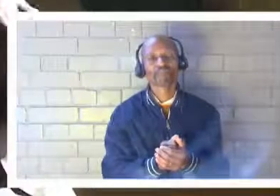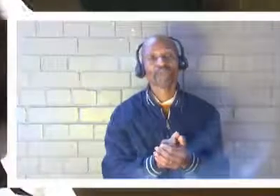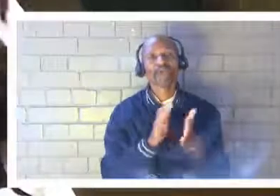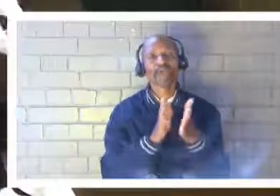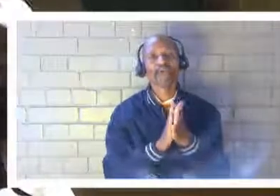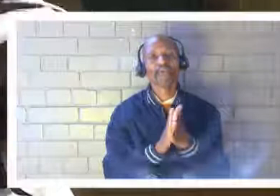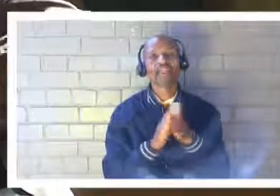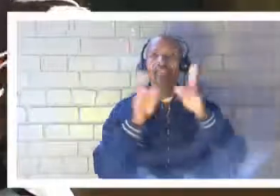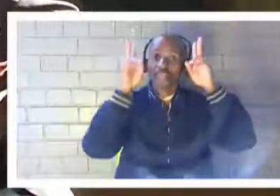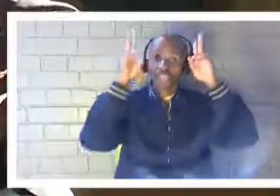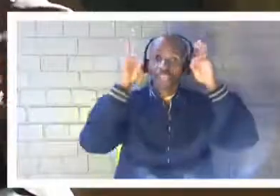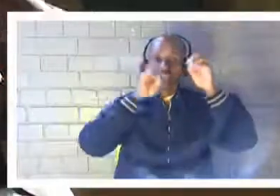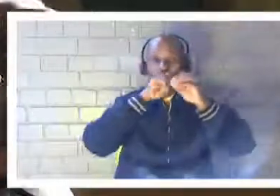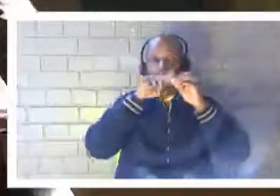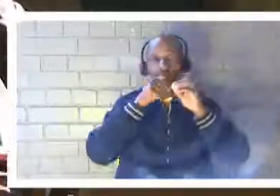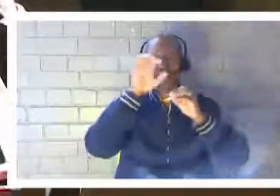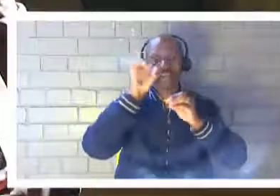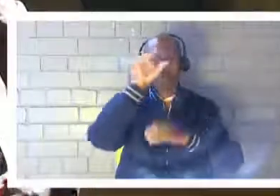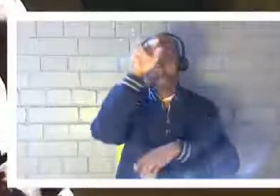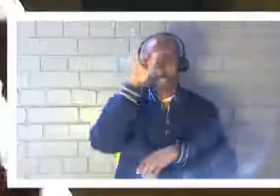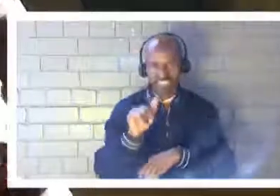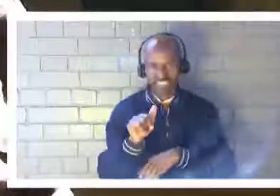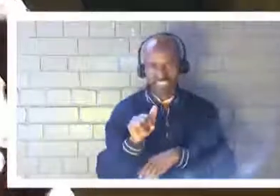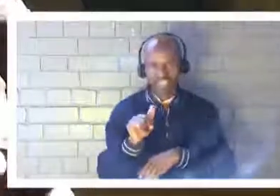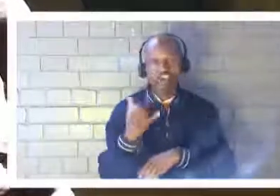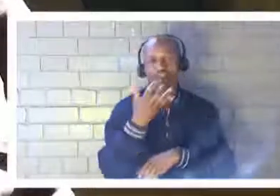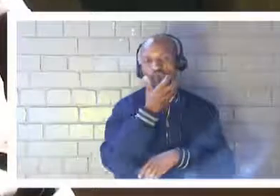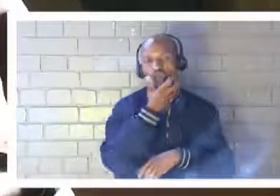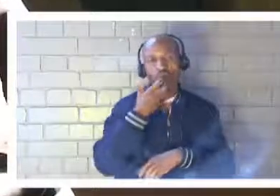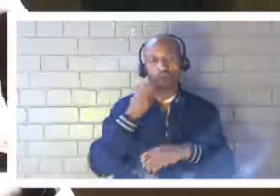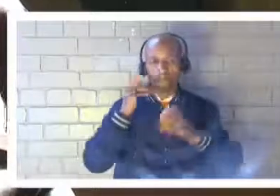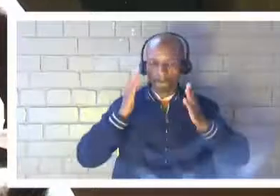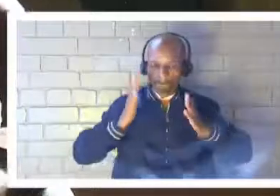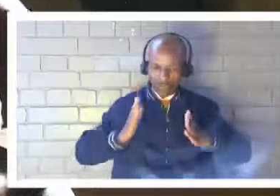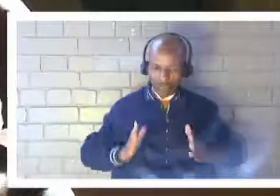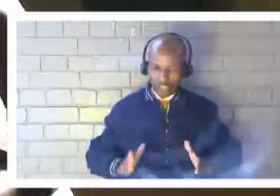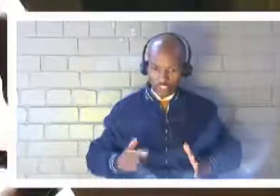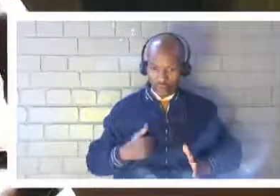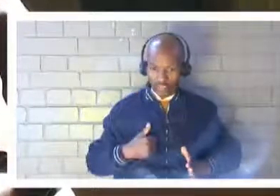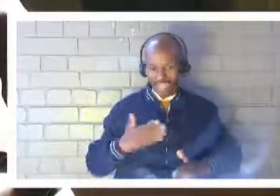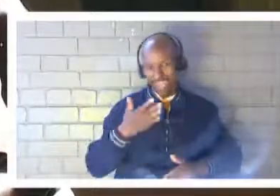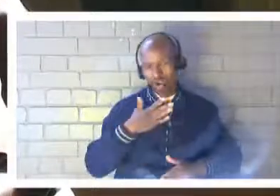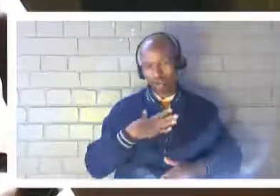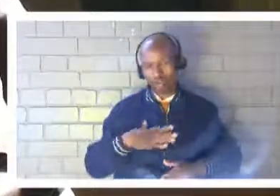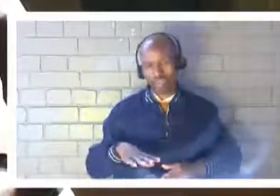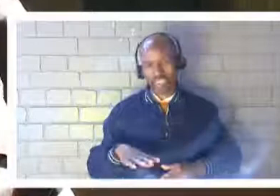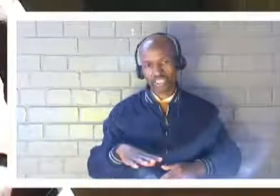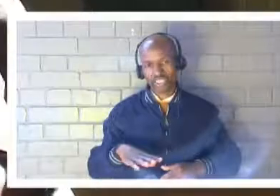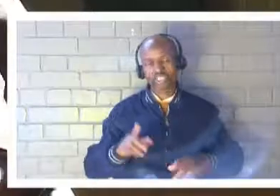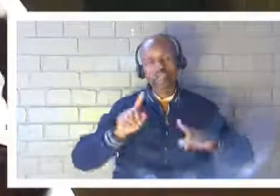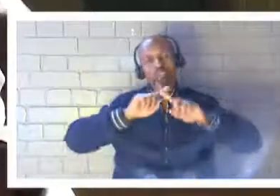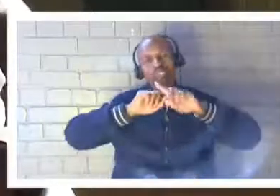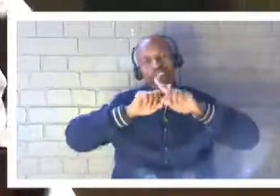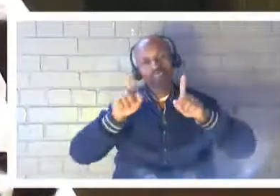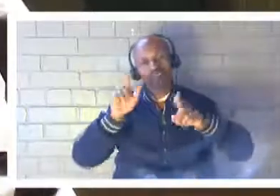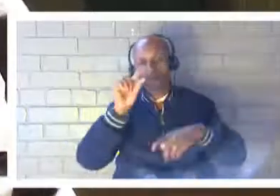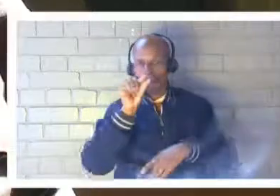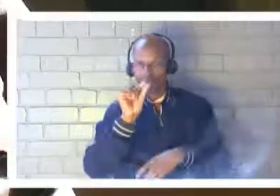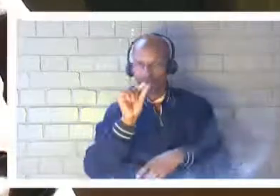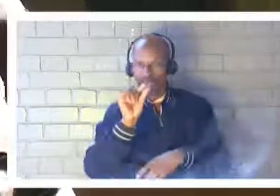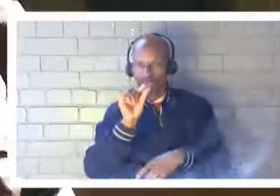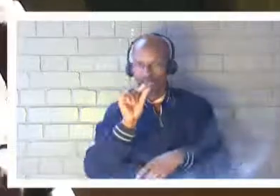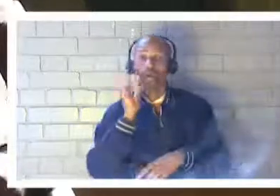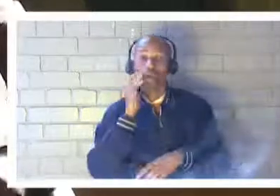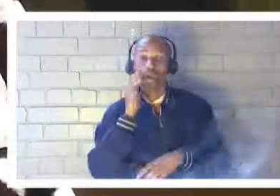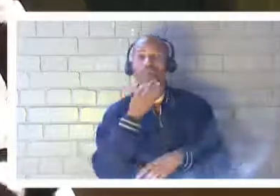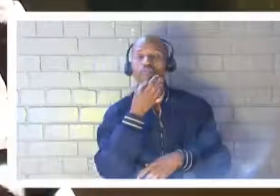And on the issues of capacity in terms of warm bodies, I would like to differ a bit